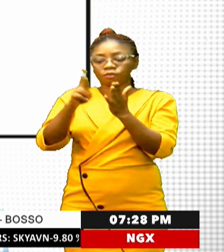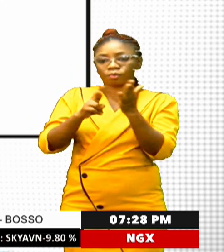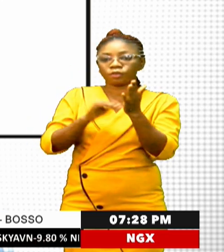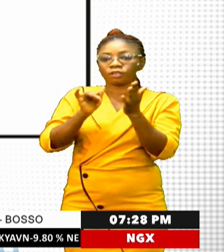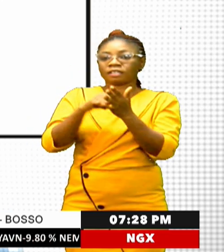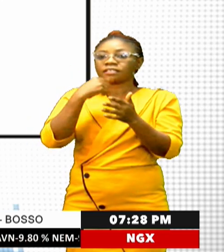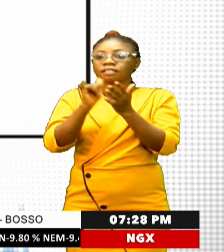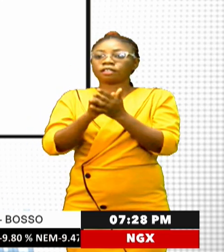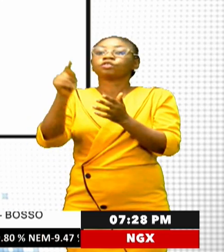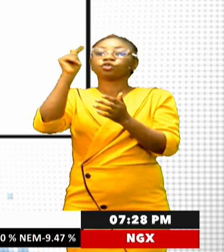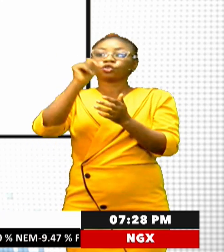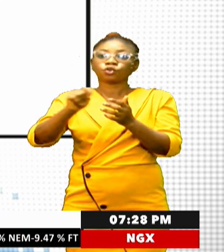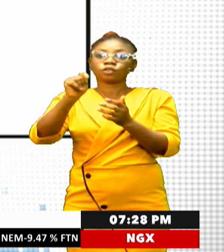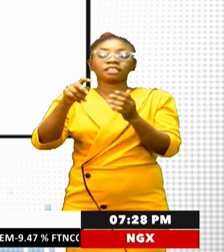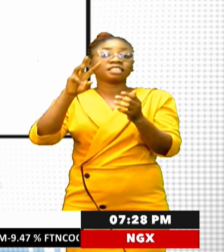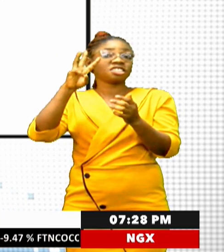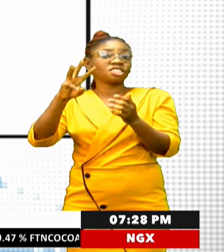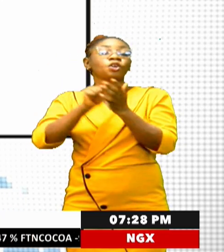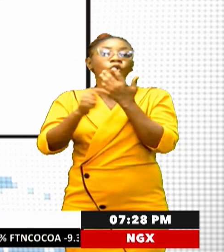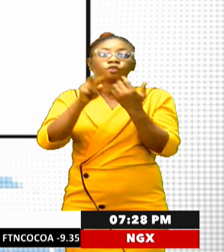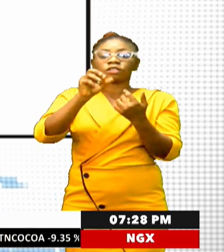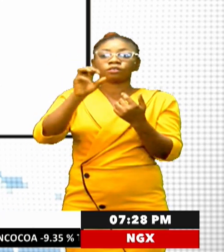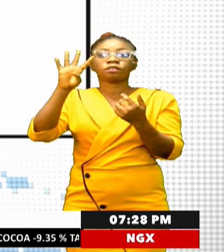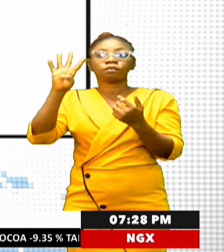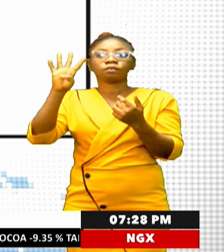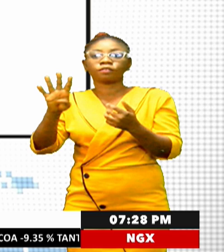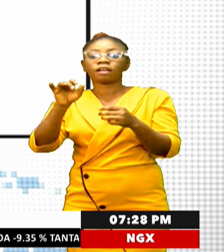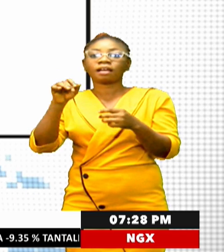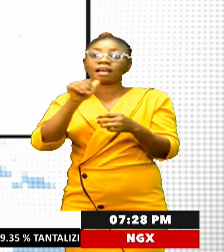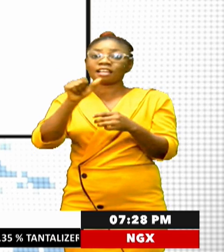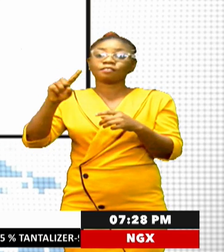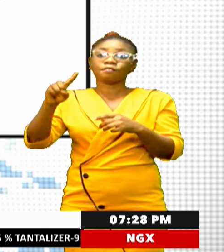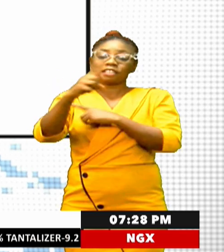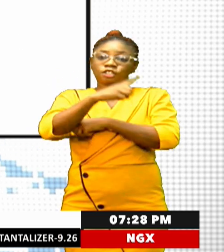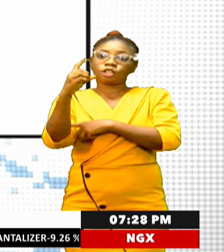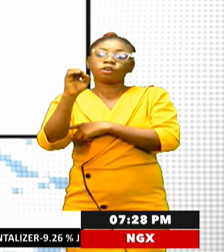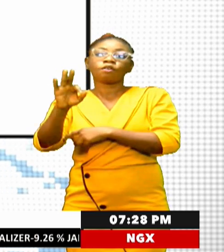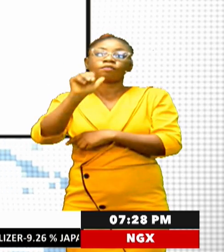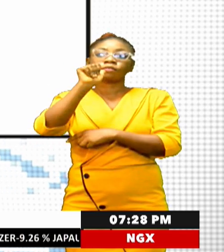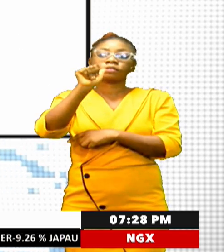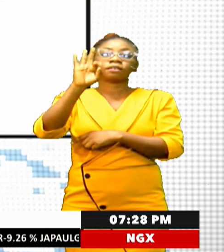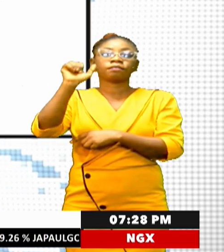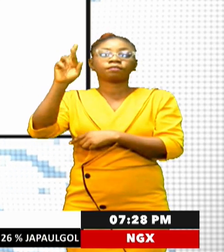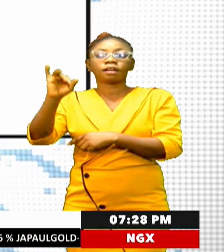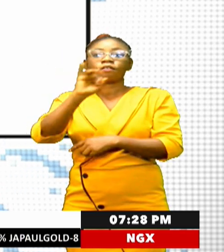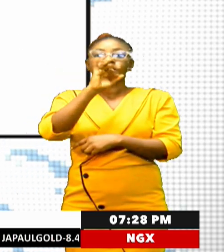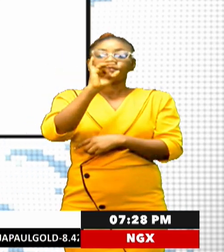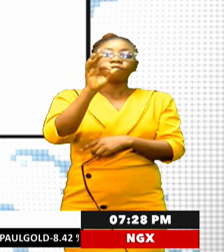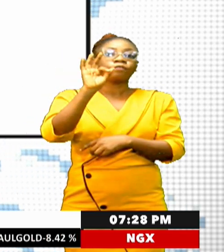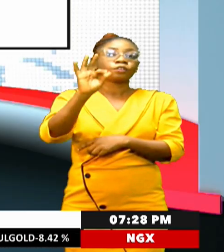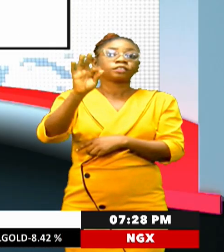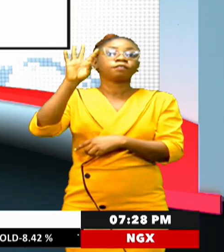declared Tuesday 6th of August 2024 as the first day of Safar 1446